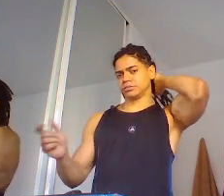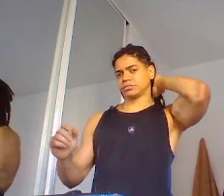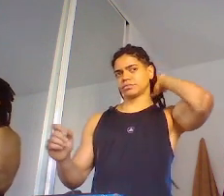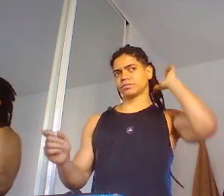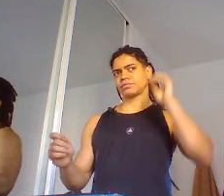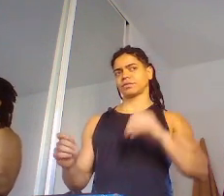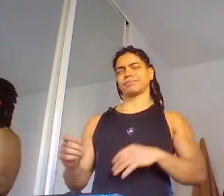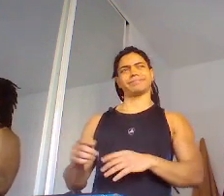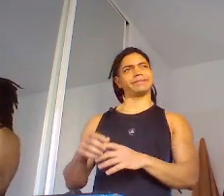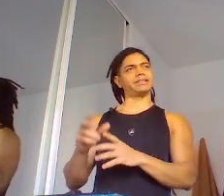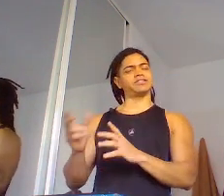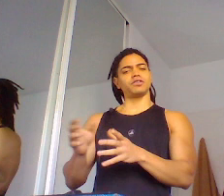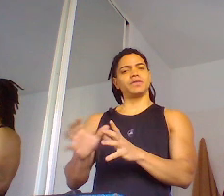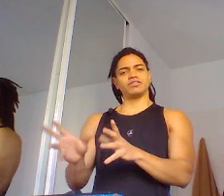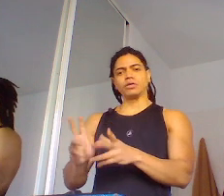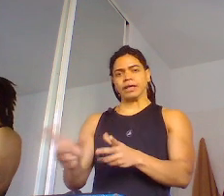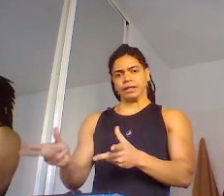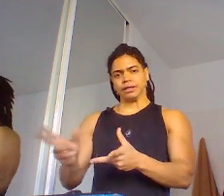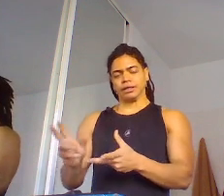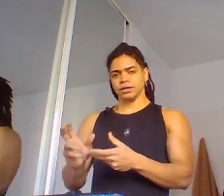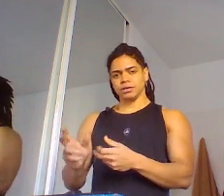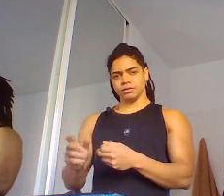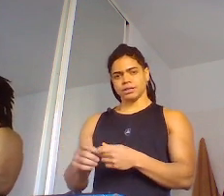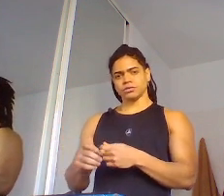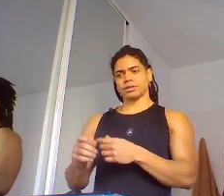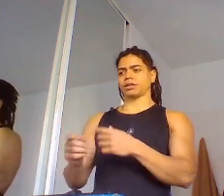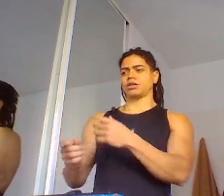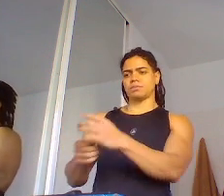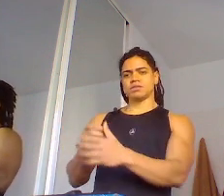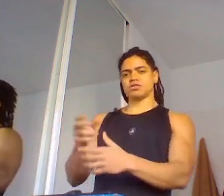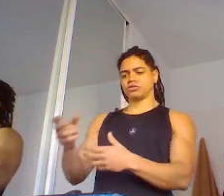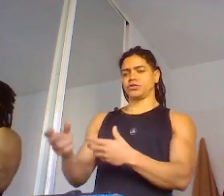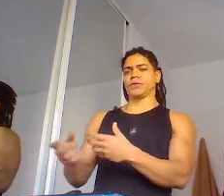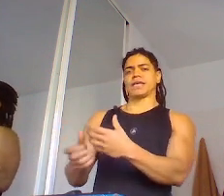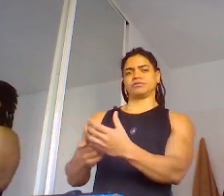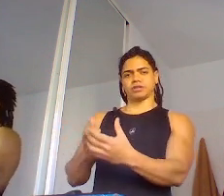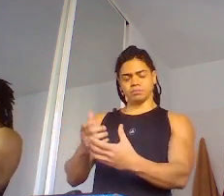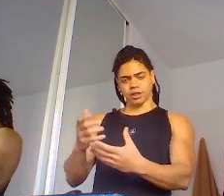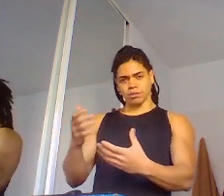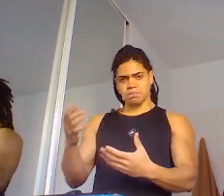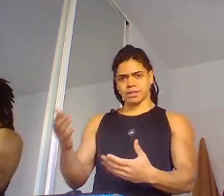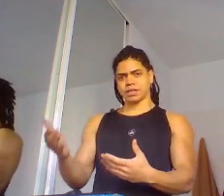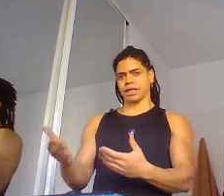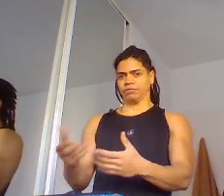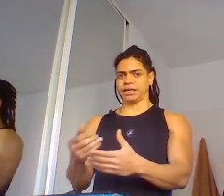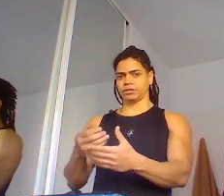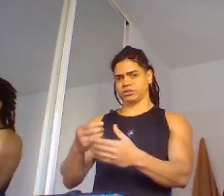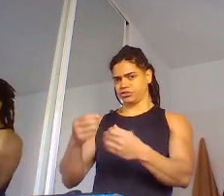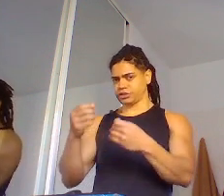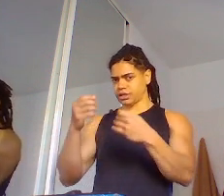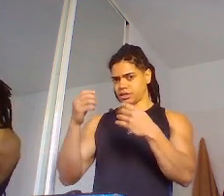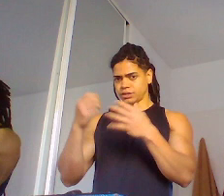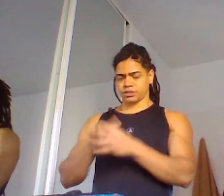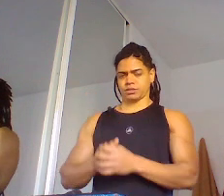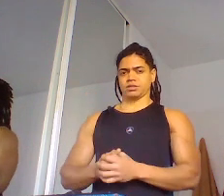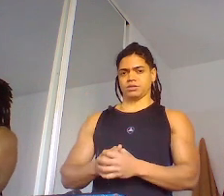exchange. This is confidential data. Okay, so that company used to gain some competitive